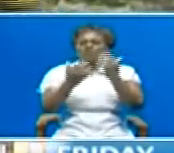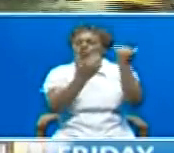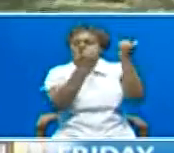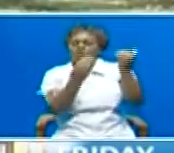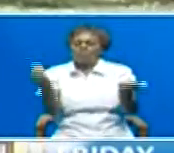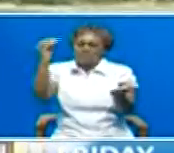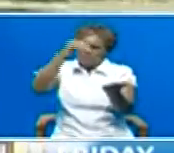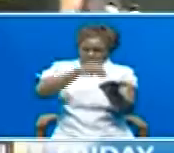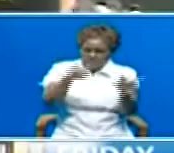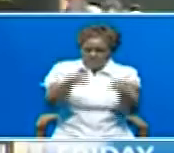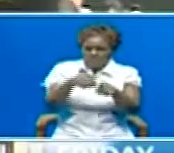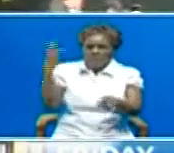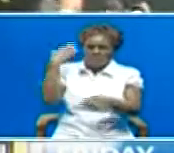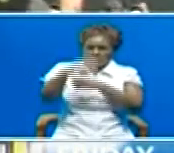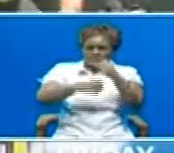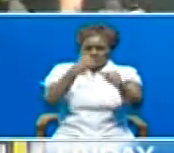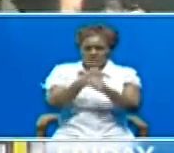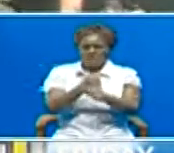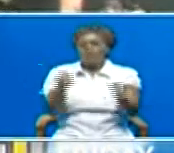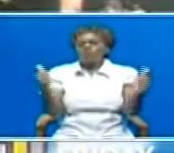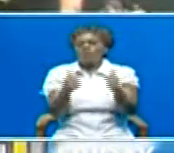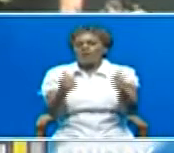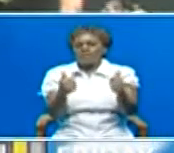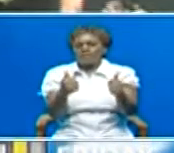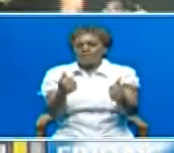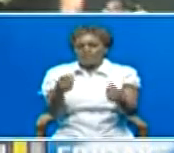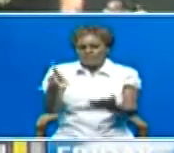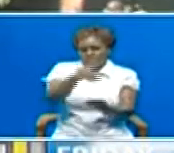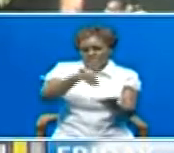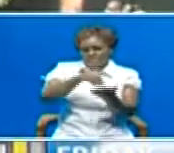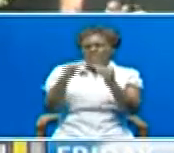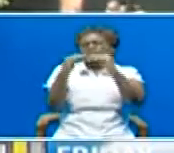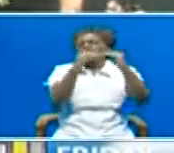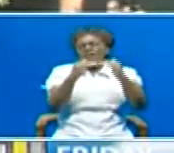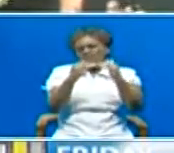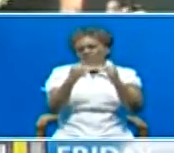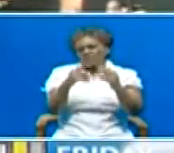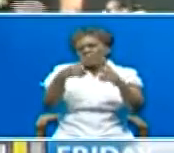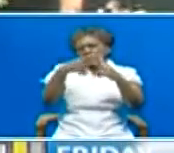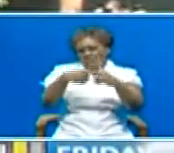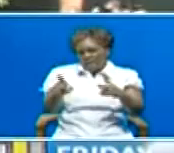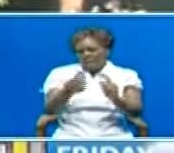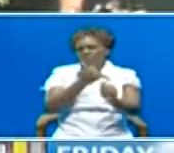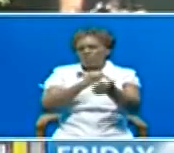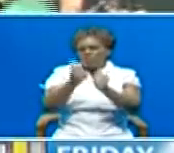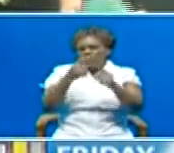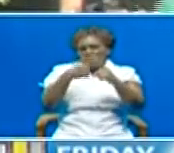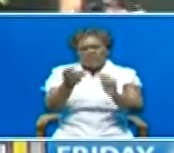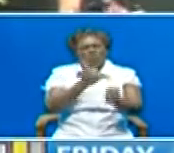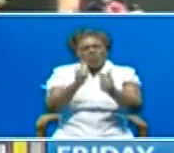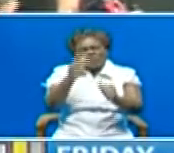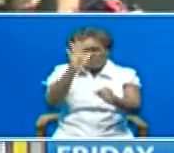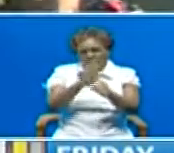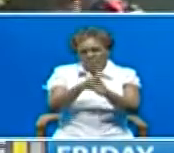repeat last year's feat. Doing well in terms of preparations, although at the district level, we have started our games, but they are not very